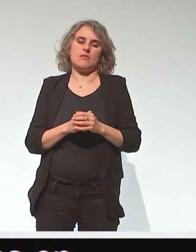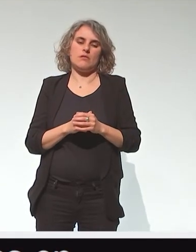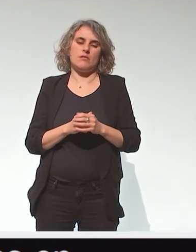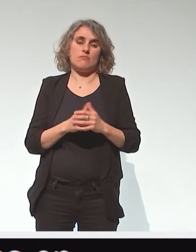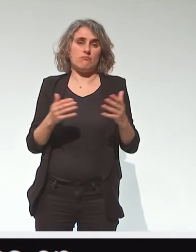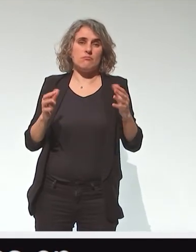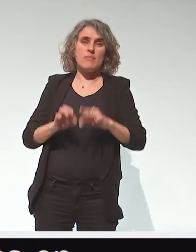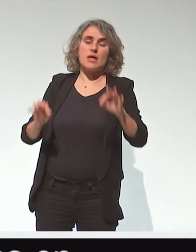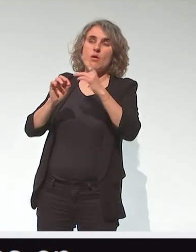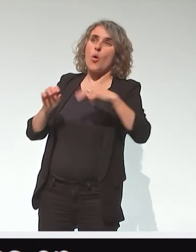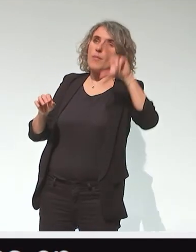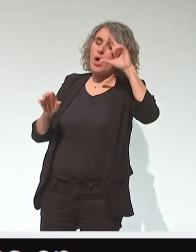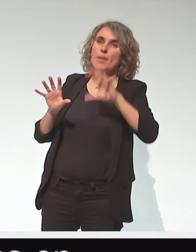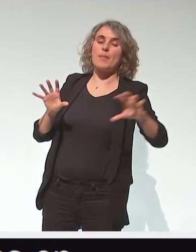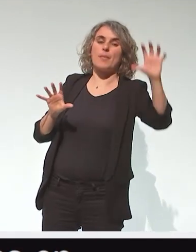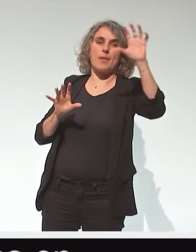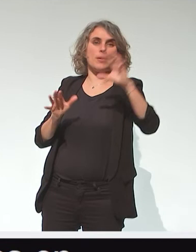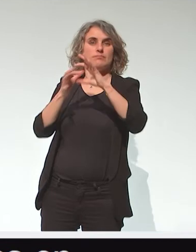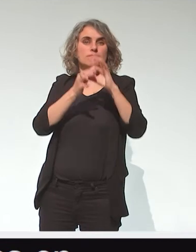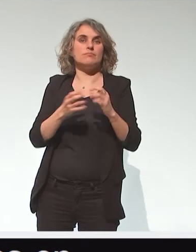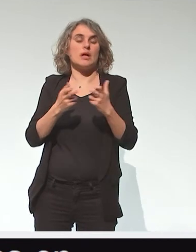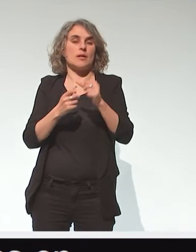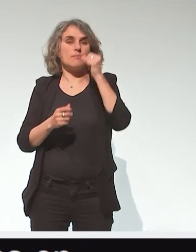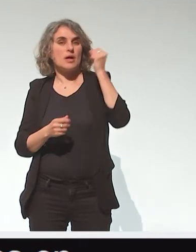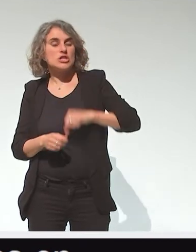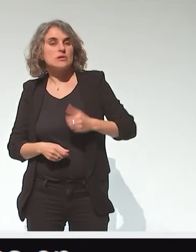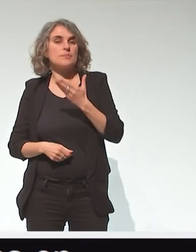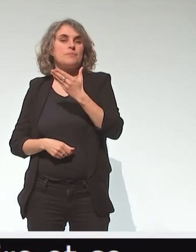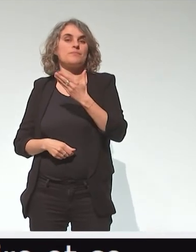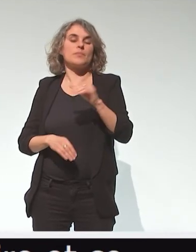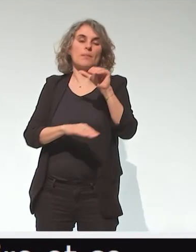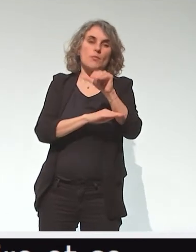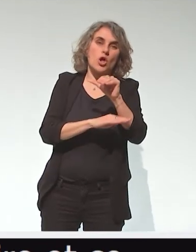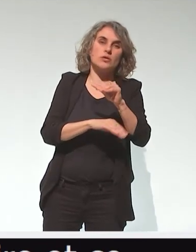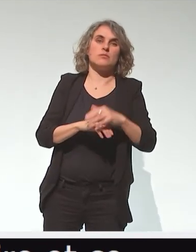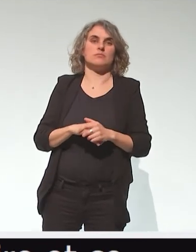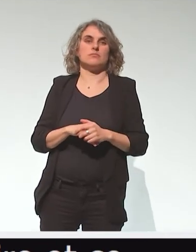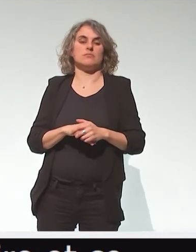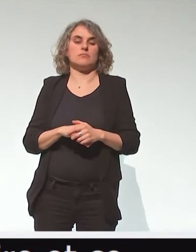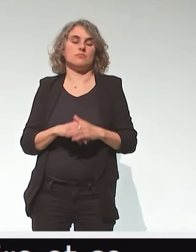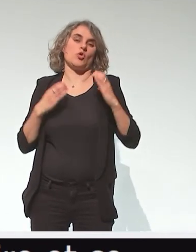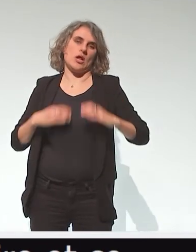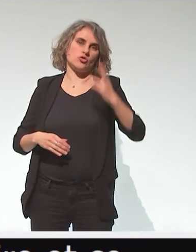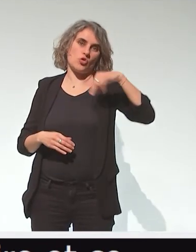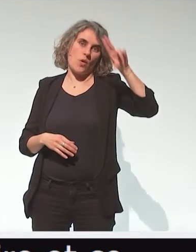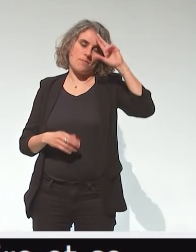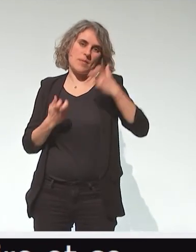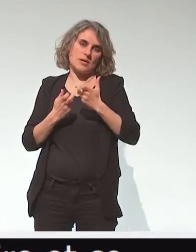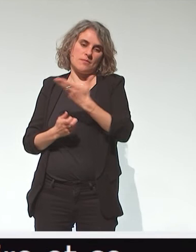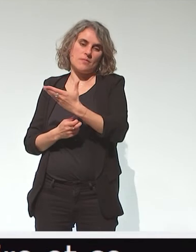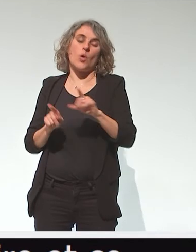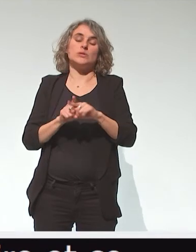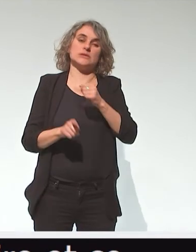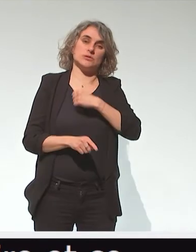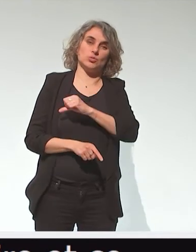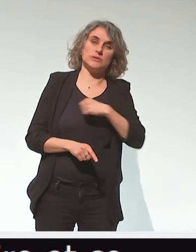servants, and to constitute this network with other European countries, with Poland, Belgium, with the Collège